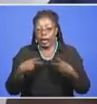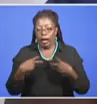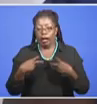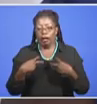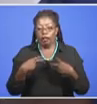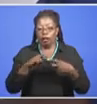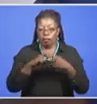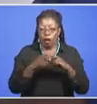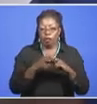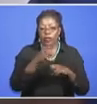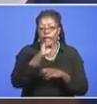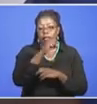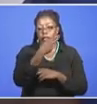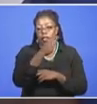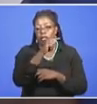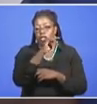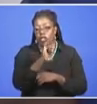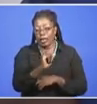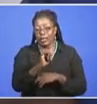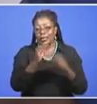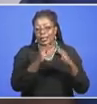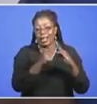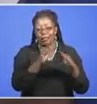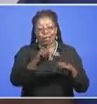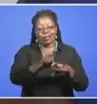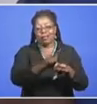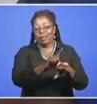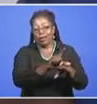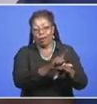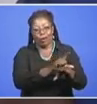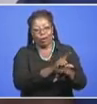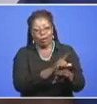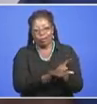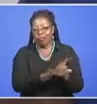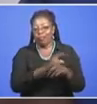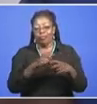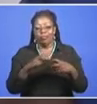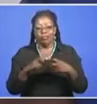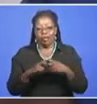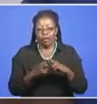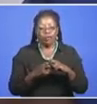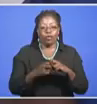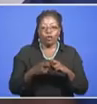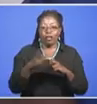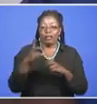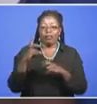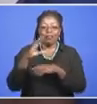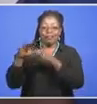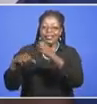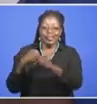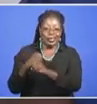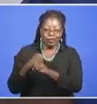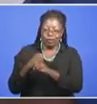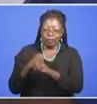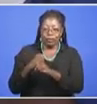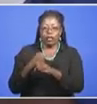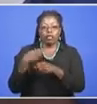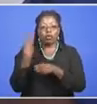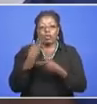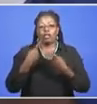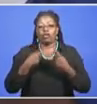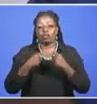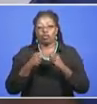shanty towns, which has been long lasting and vexing for decades now, and we are trying